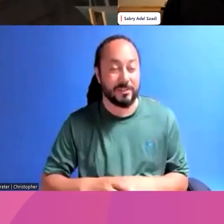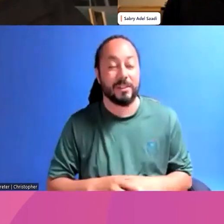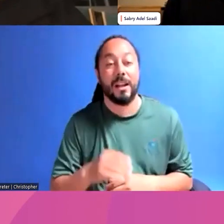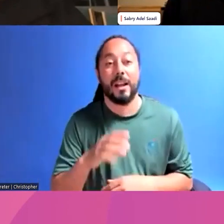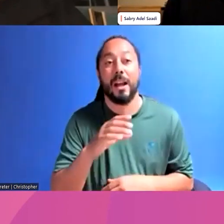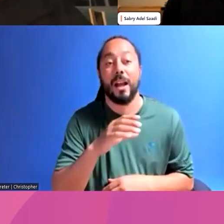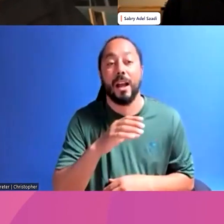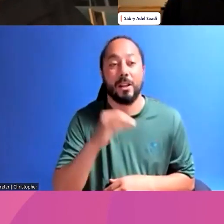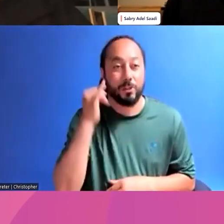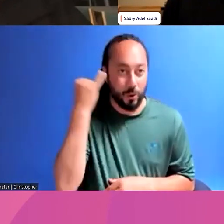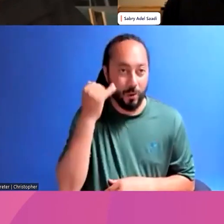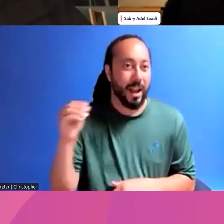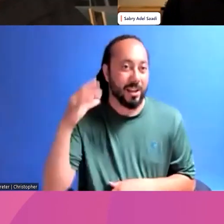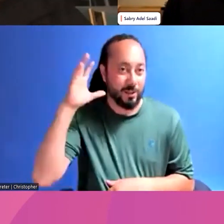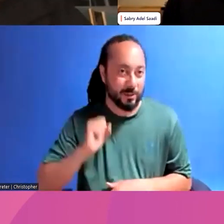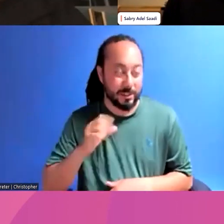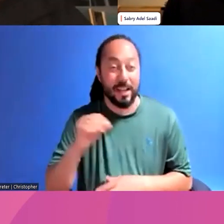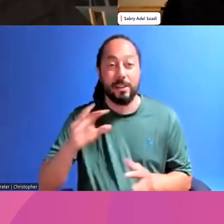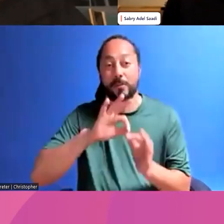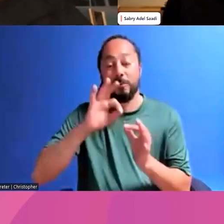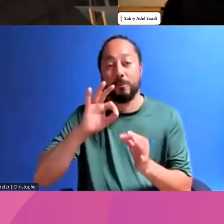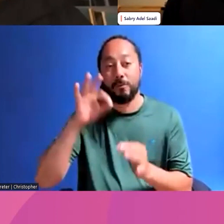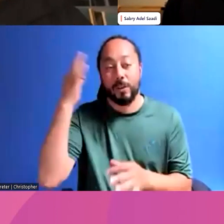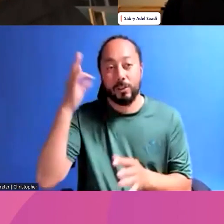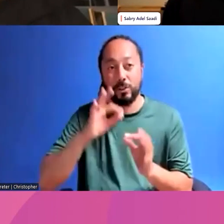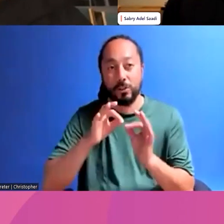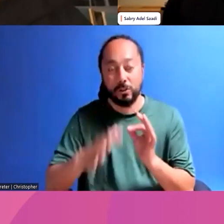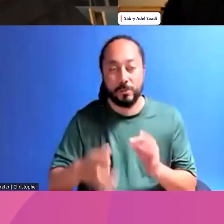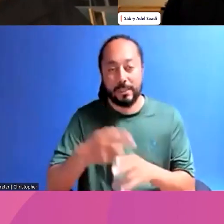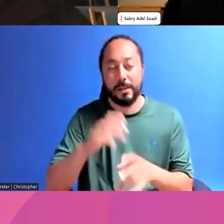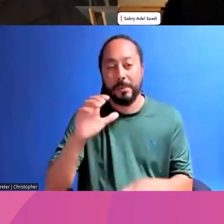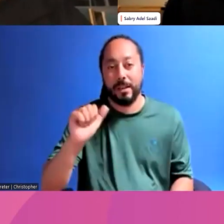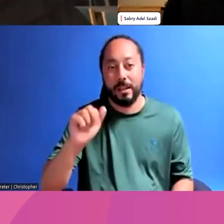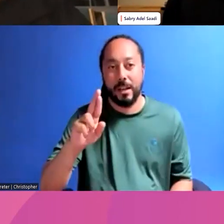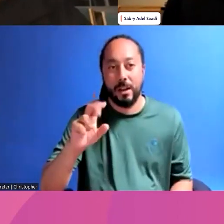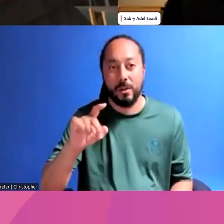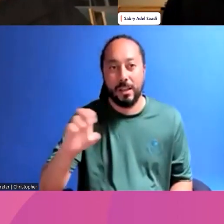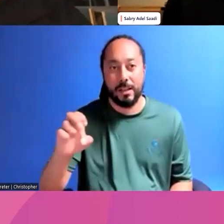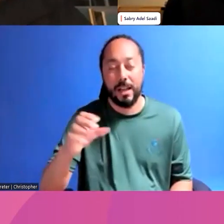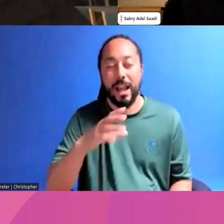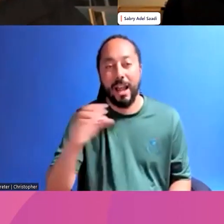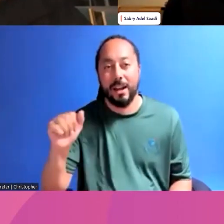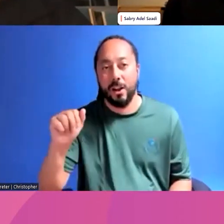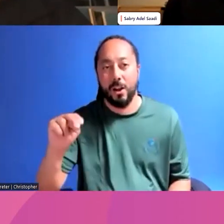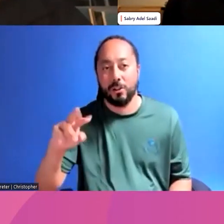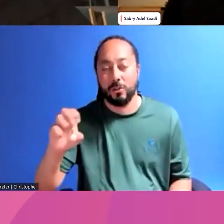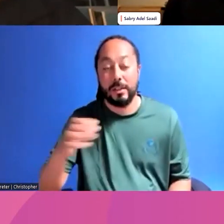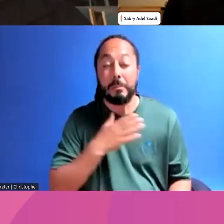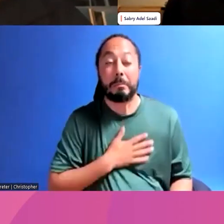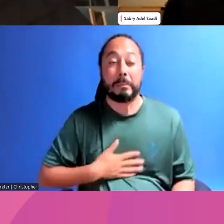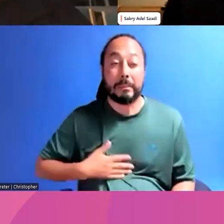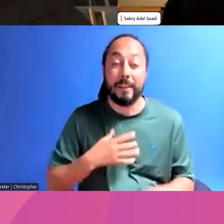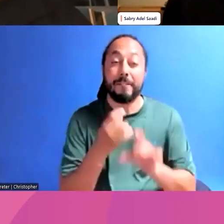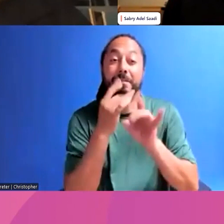French language interpreters, Carolyn and Audrey. Don't forget to complete the evaluation form